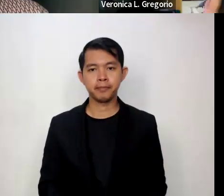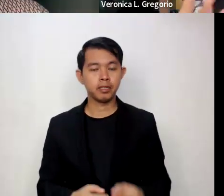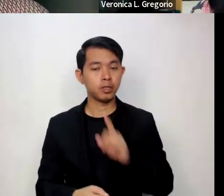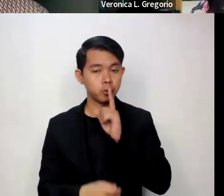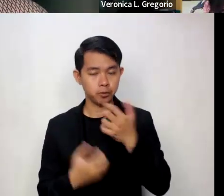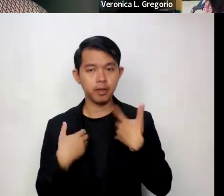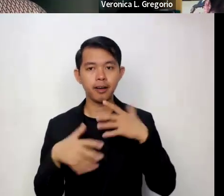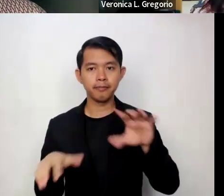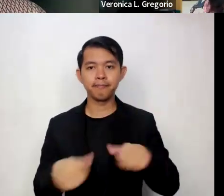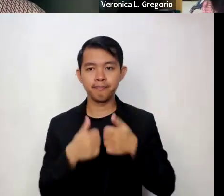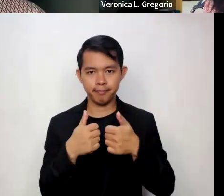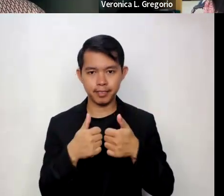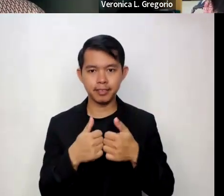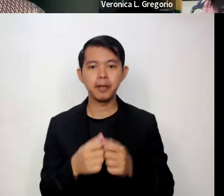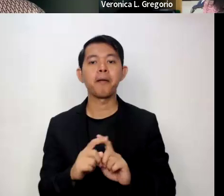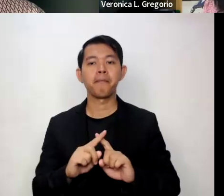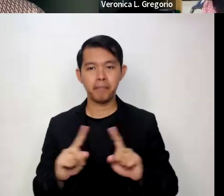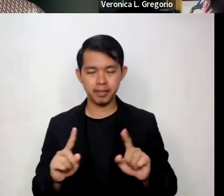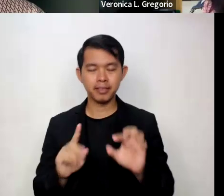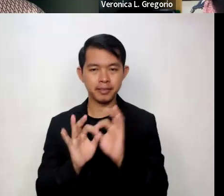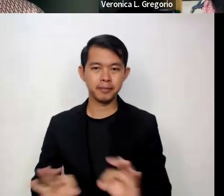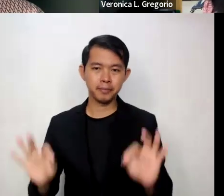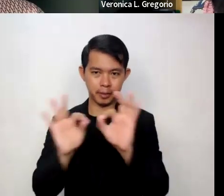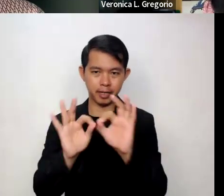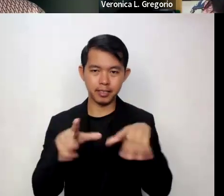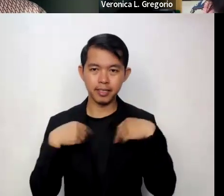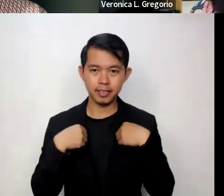challenge and it's important to acknowledge that.